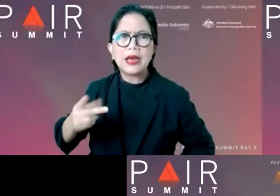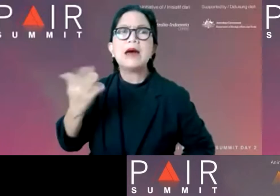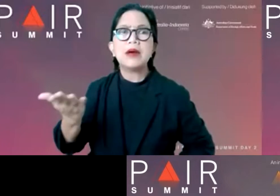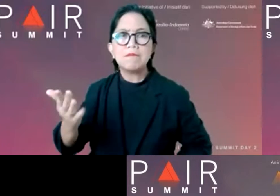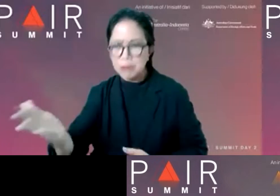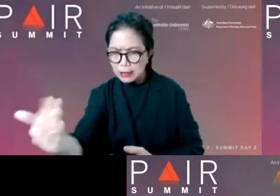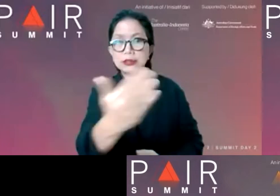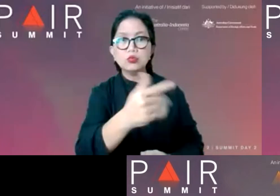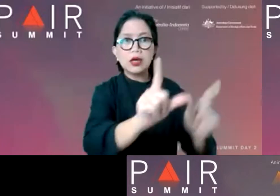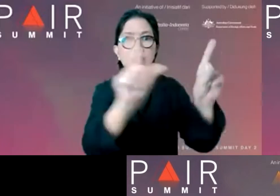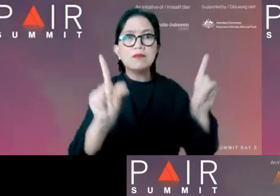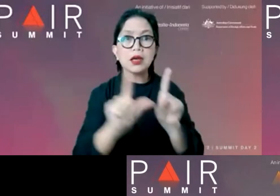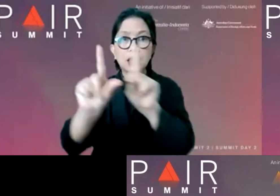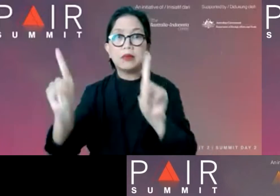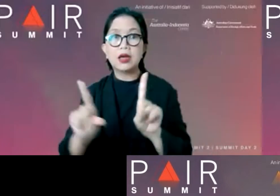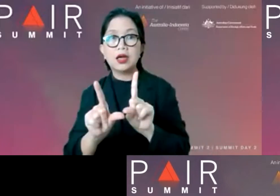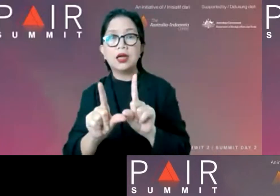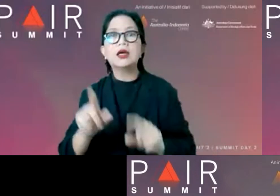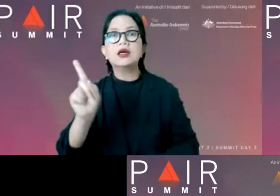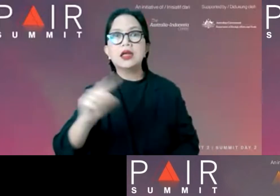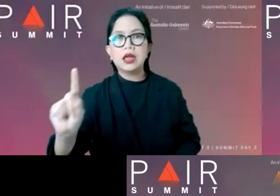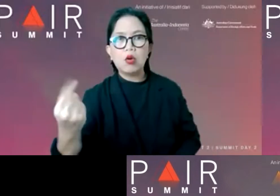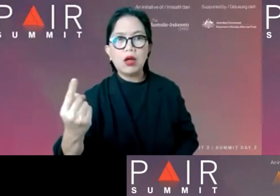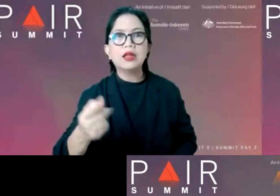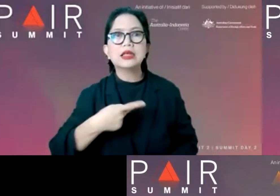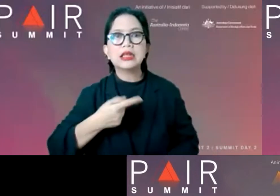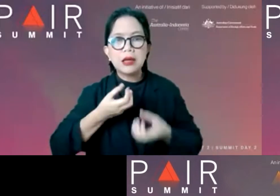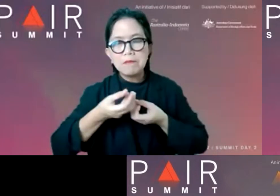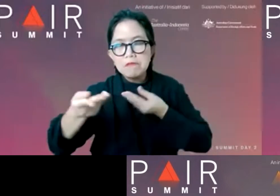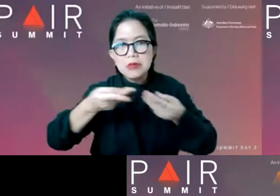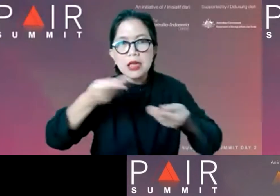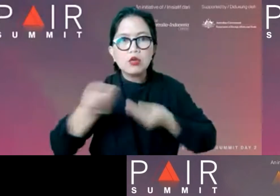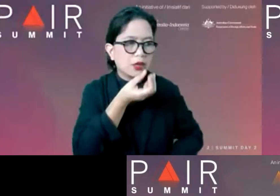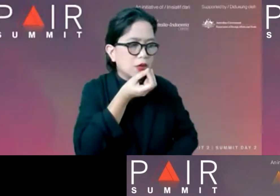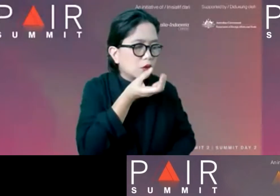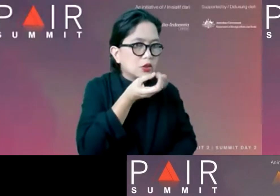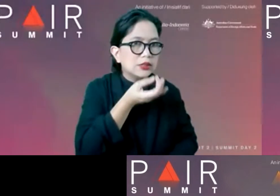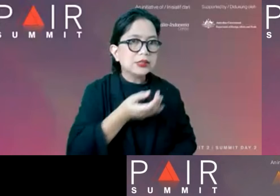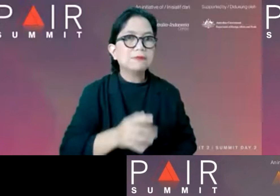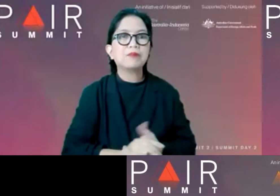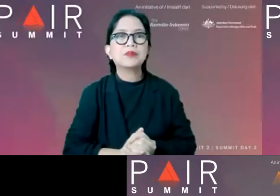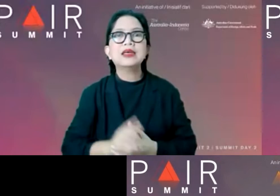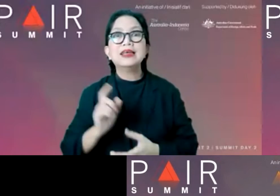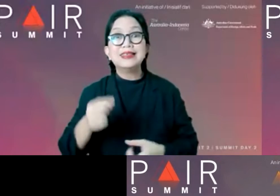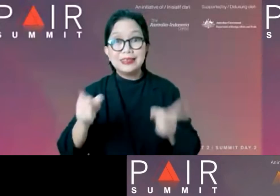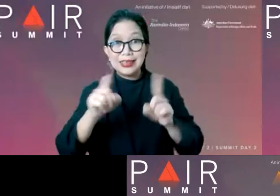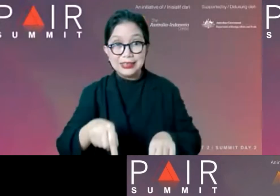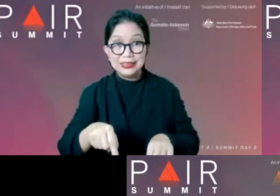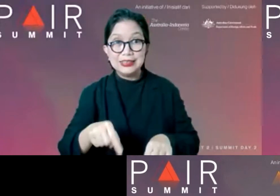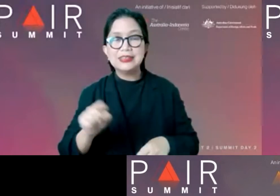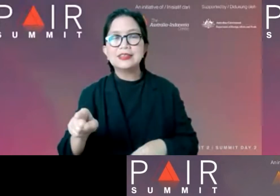design, having consultation regularly so that they feel sense of ownership, as well as providing